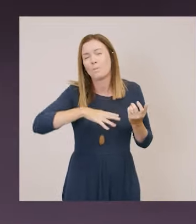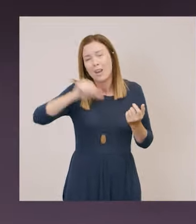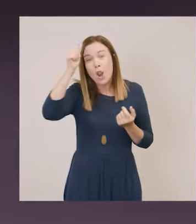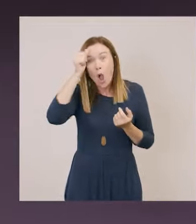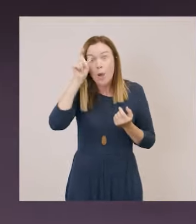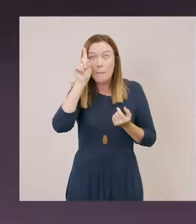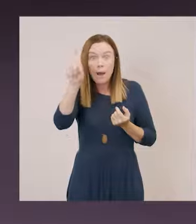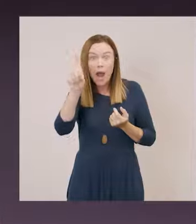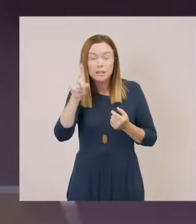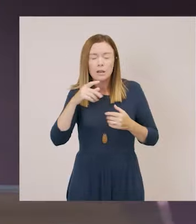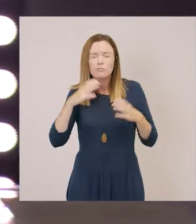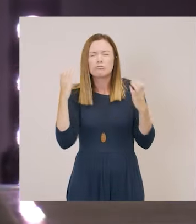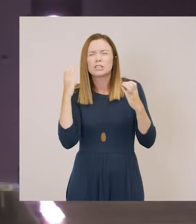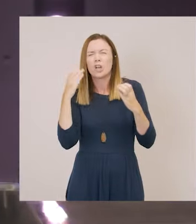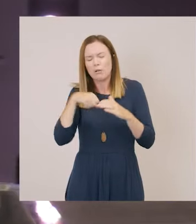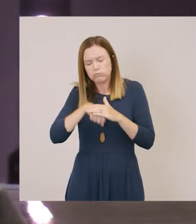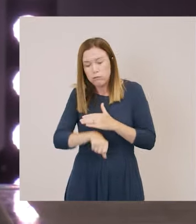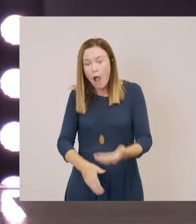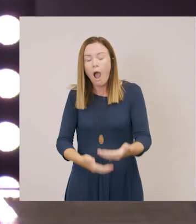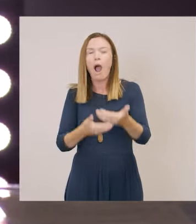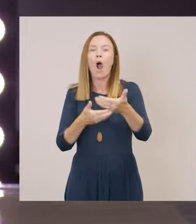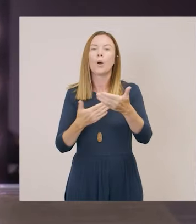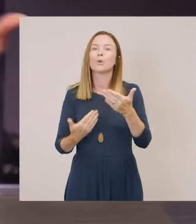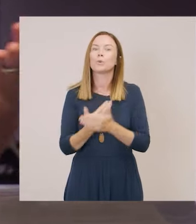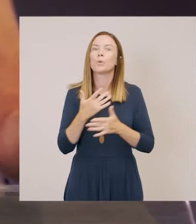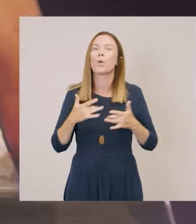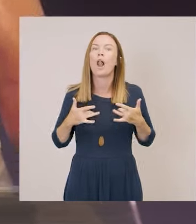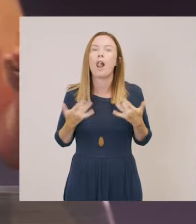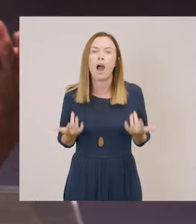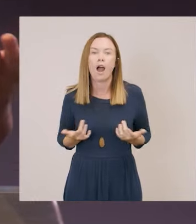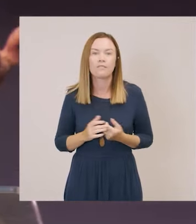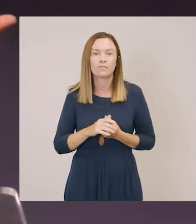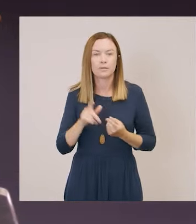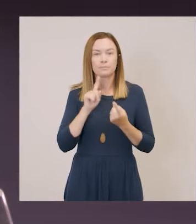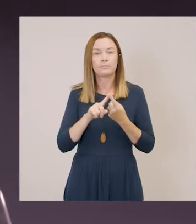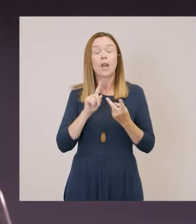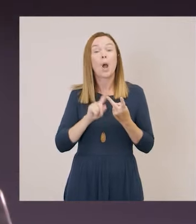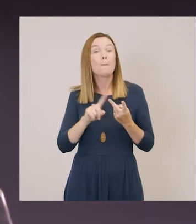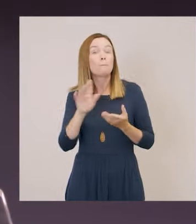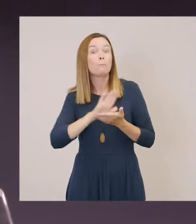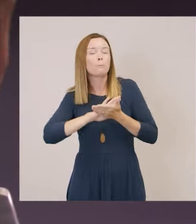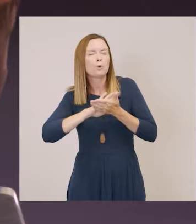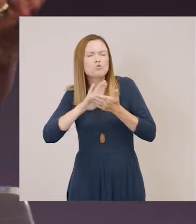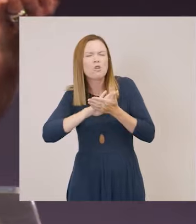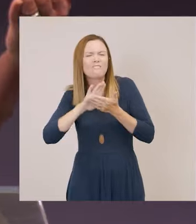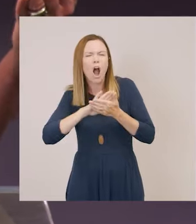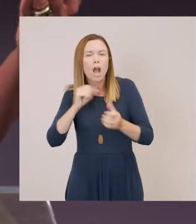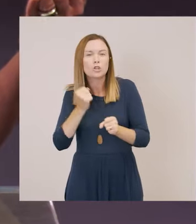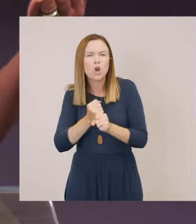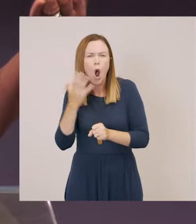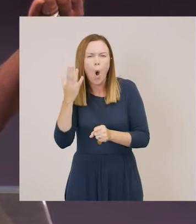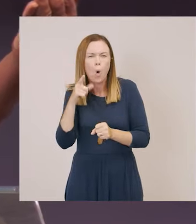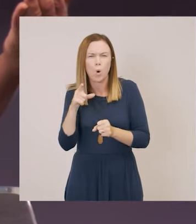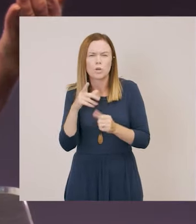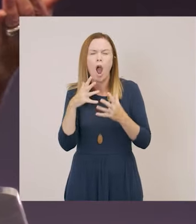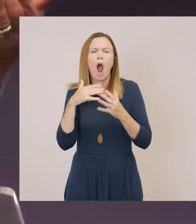then you end up with this new life. It's worth it. Purifying gold, that's a highly pressurized